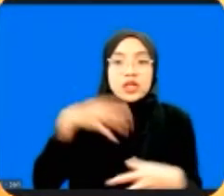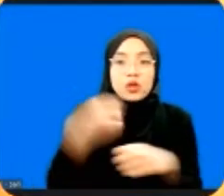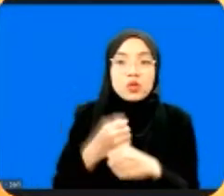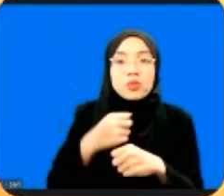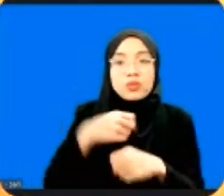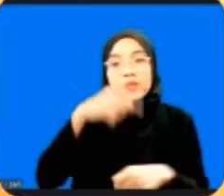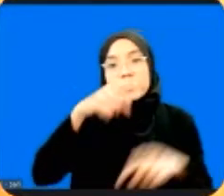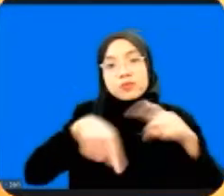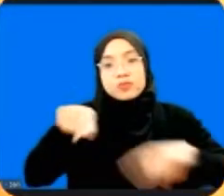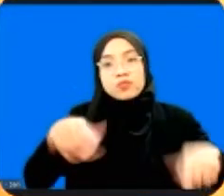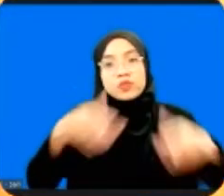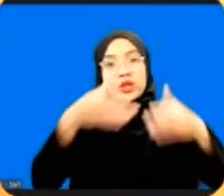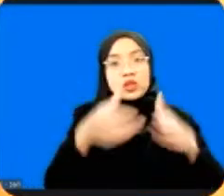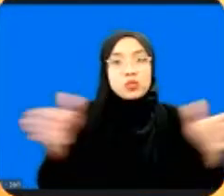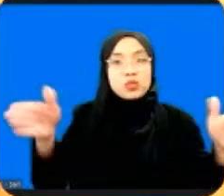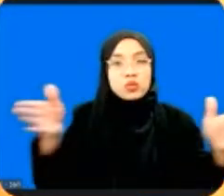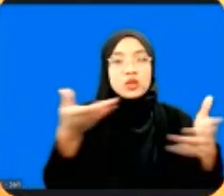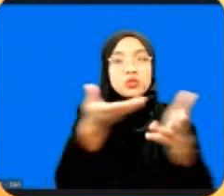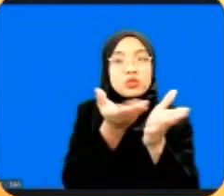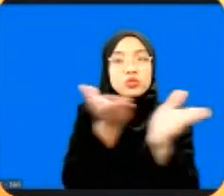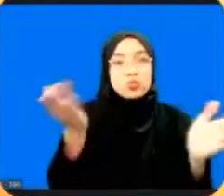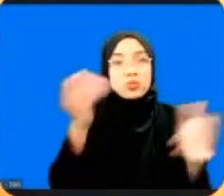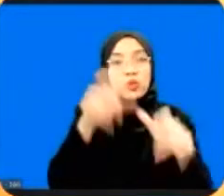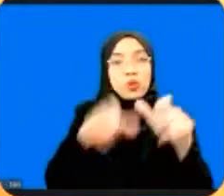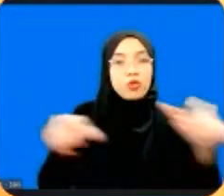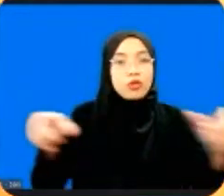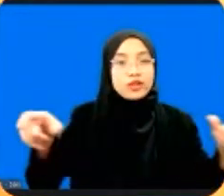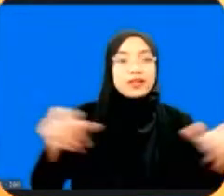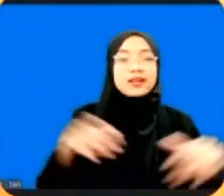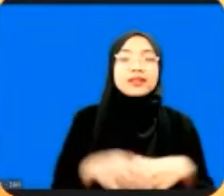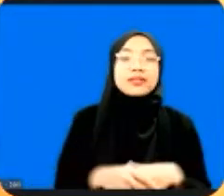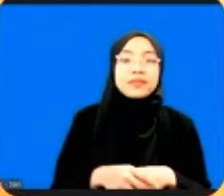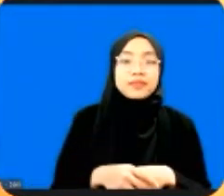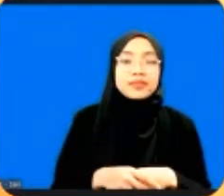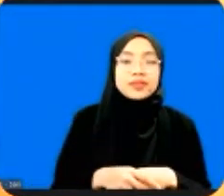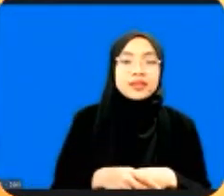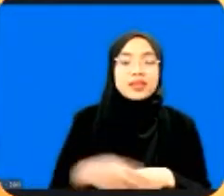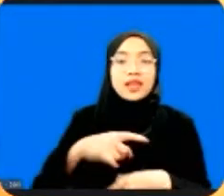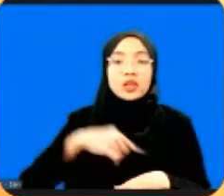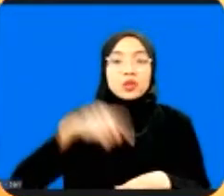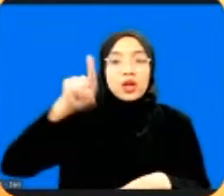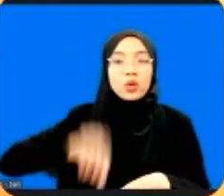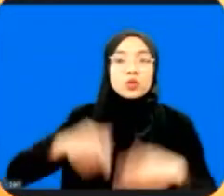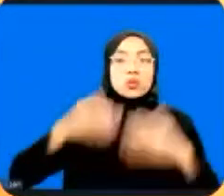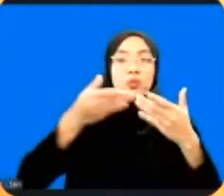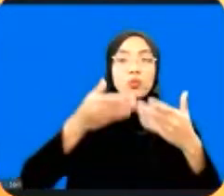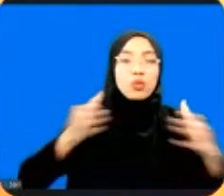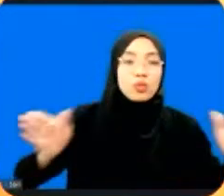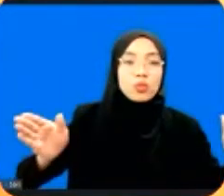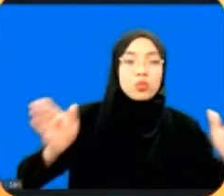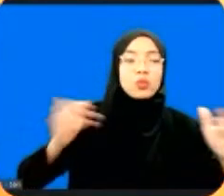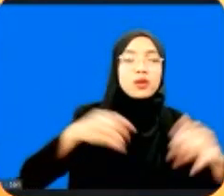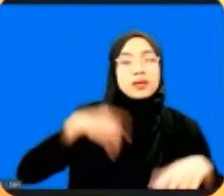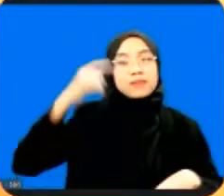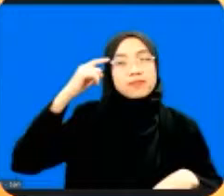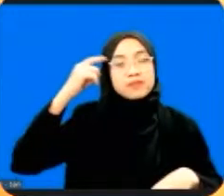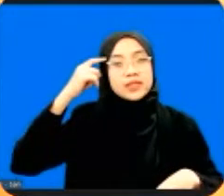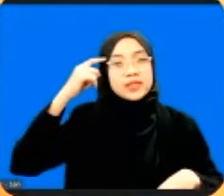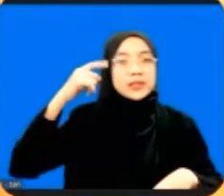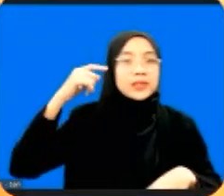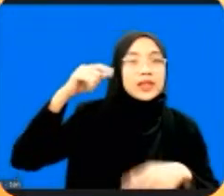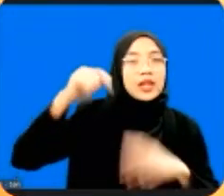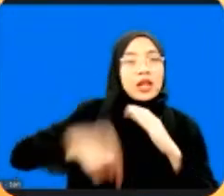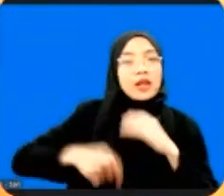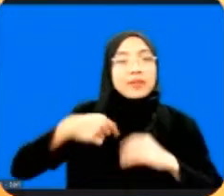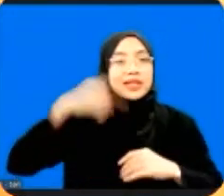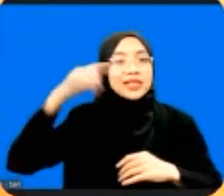Dr. Park, I think the critical debate and discussions on this matter need to be protected. Okay, thank you